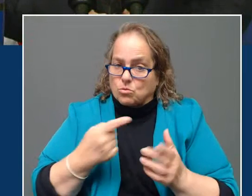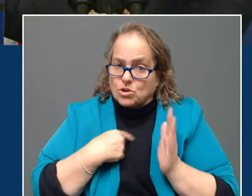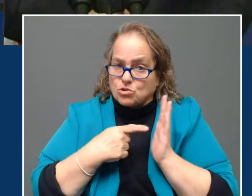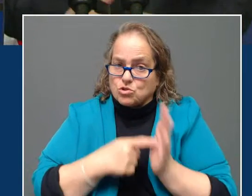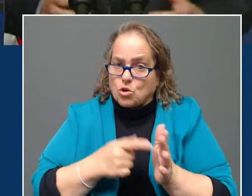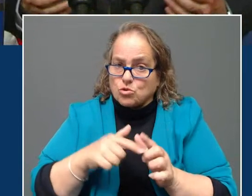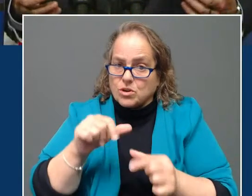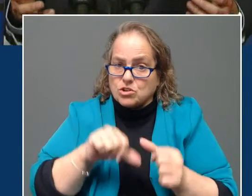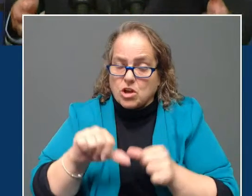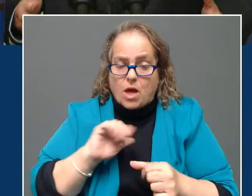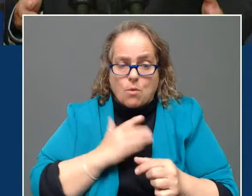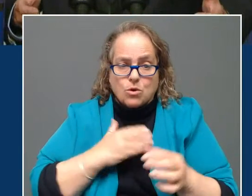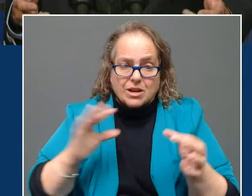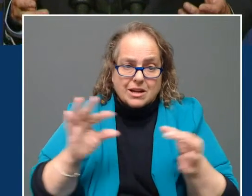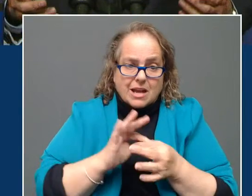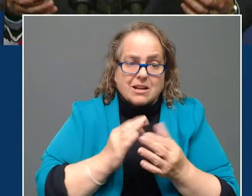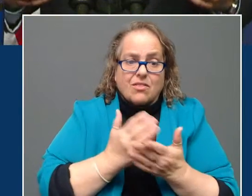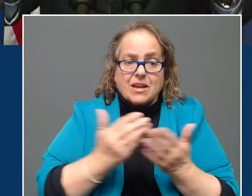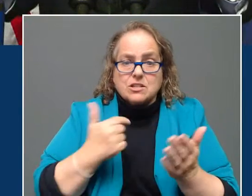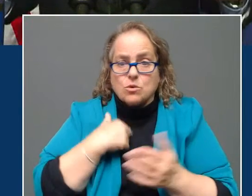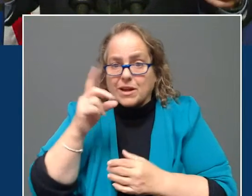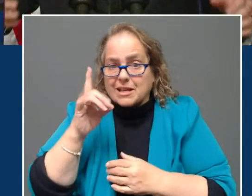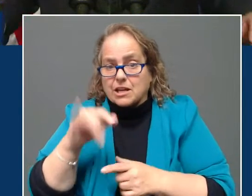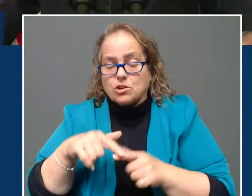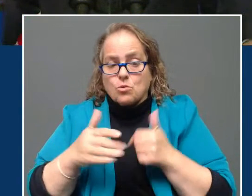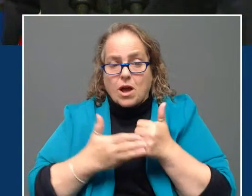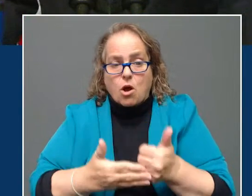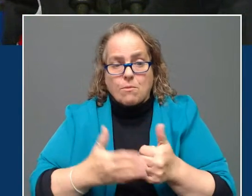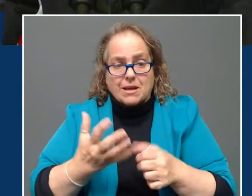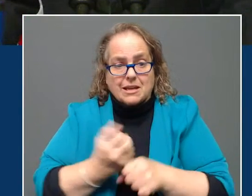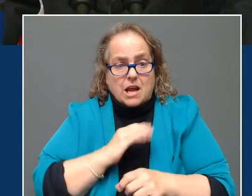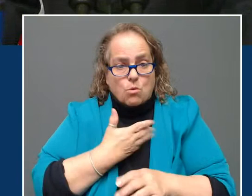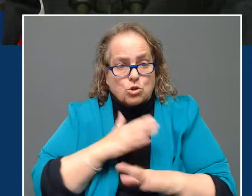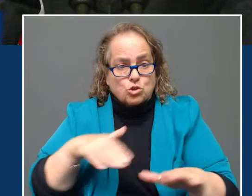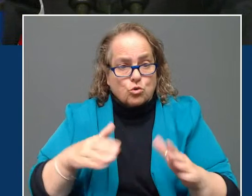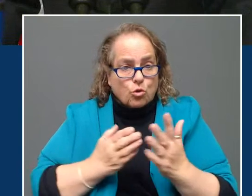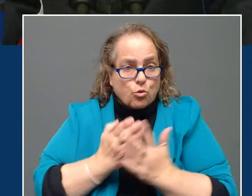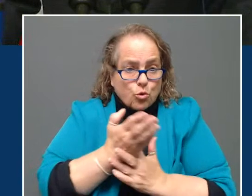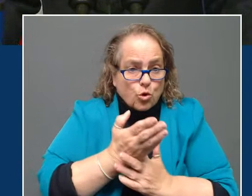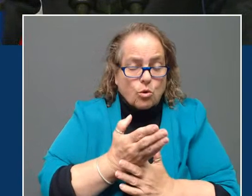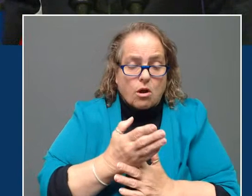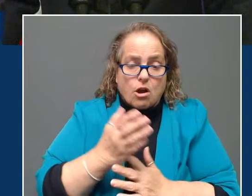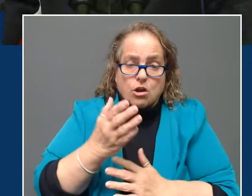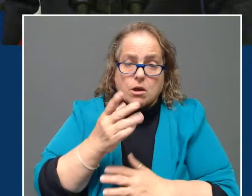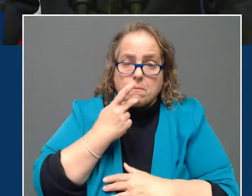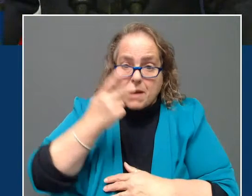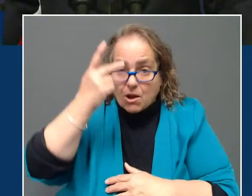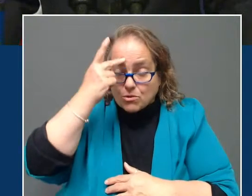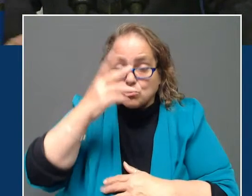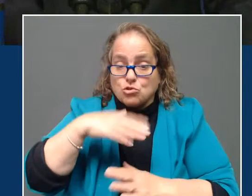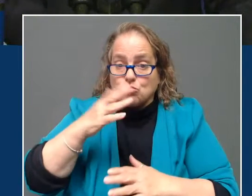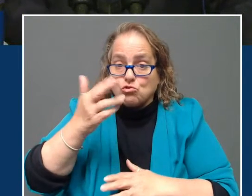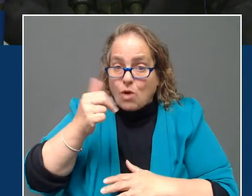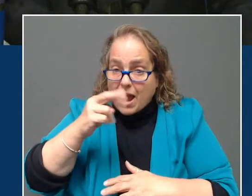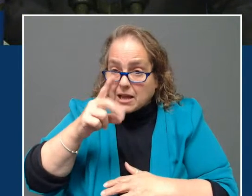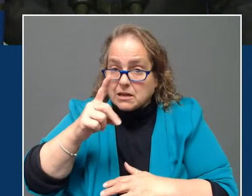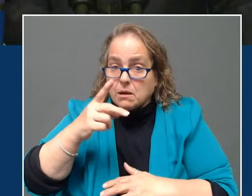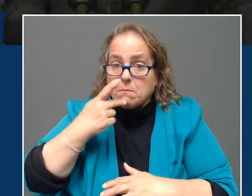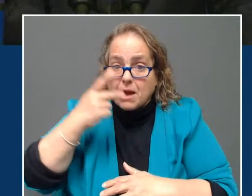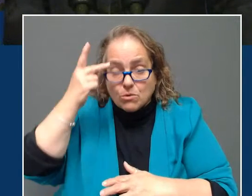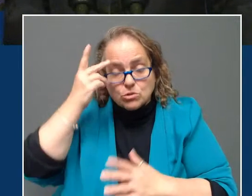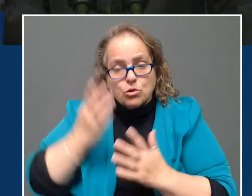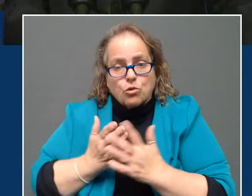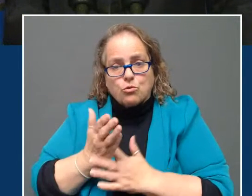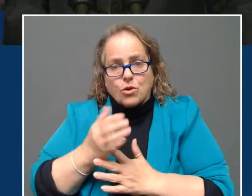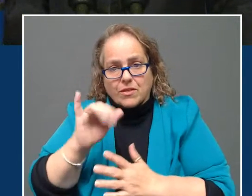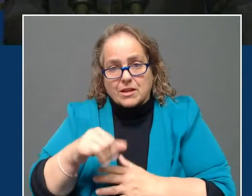we did to help get our kids through this, to get our parents and our grandparents through this. Recently, we announced we'd